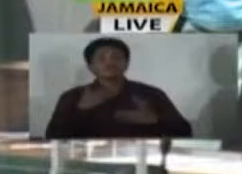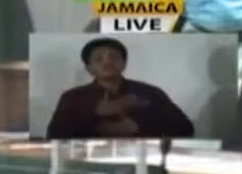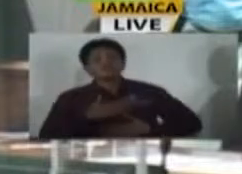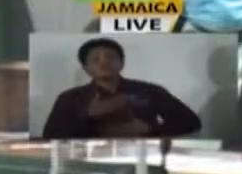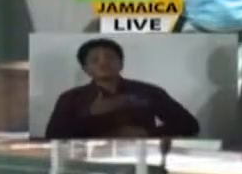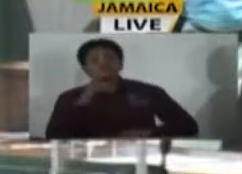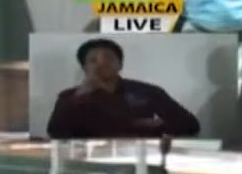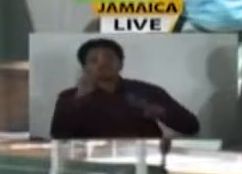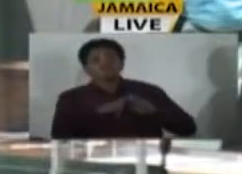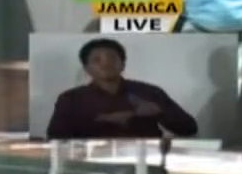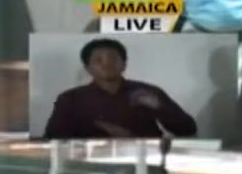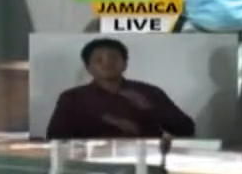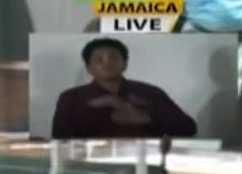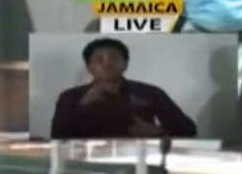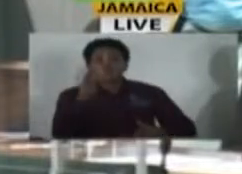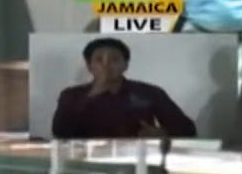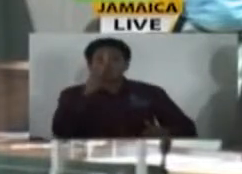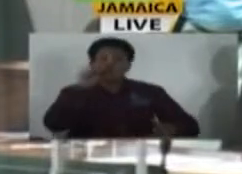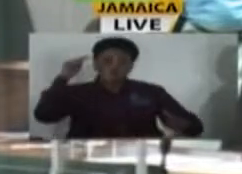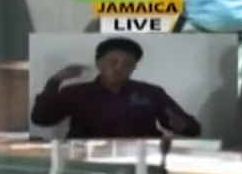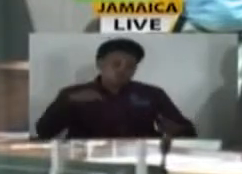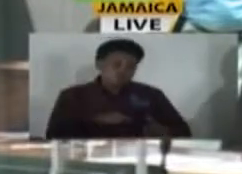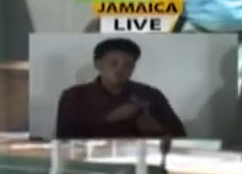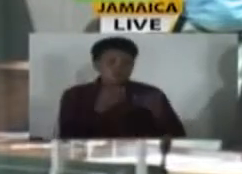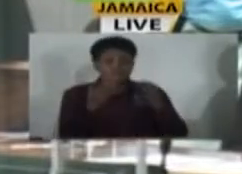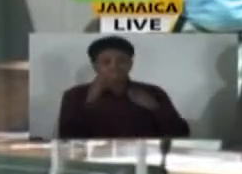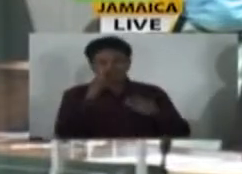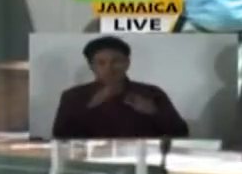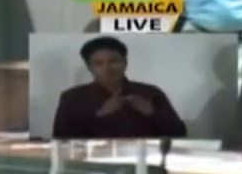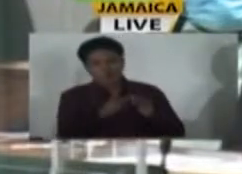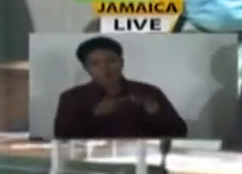park, water attraction that is